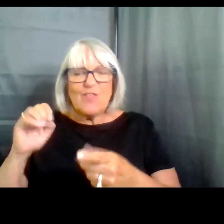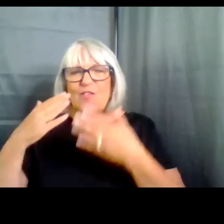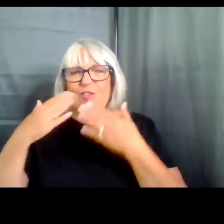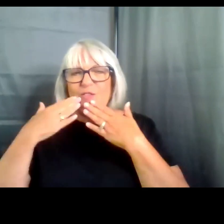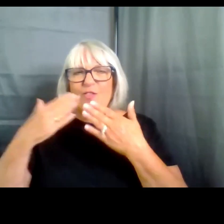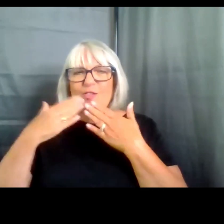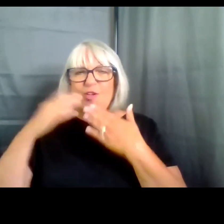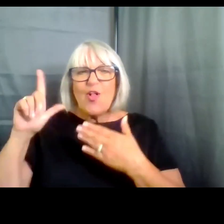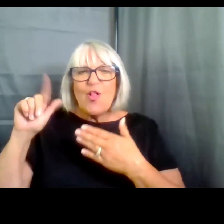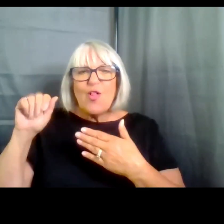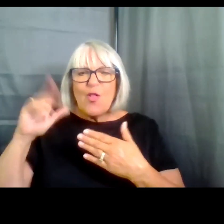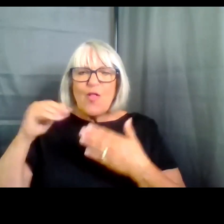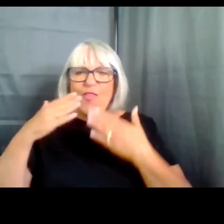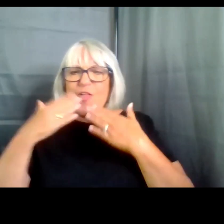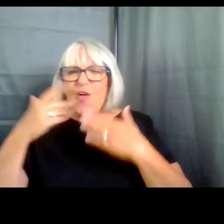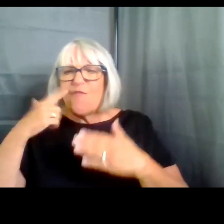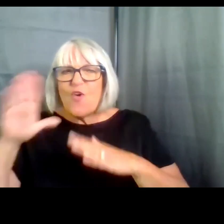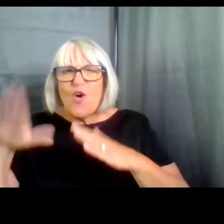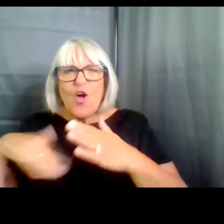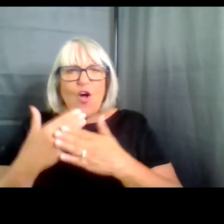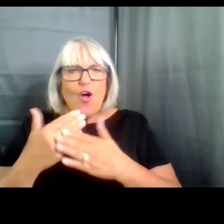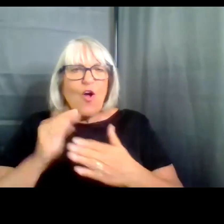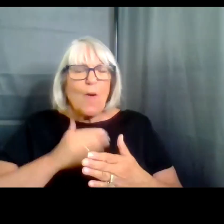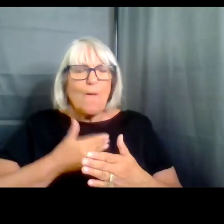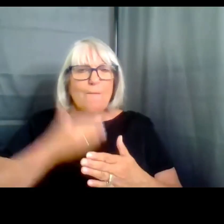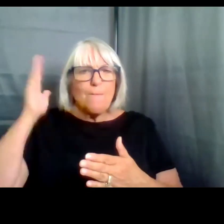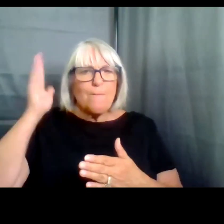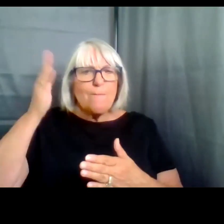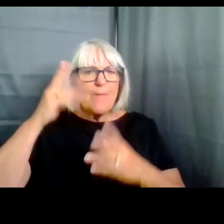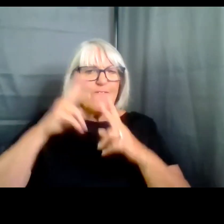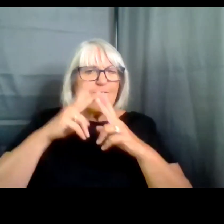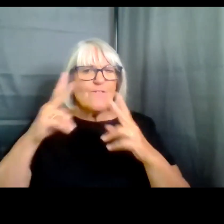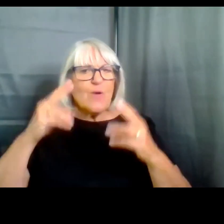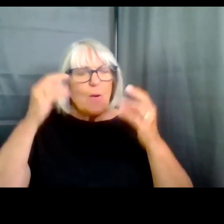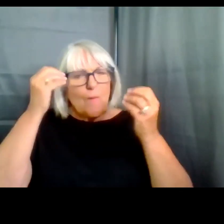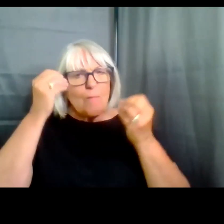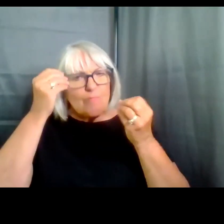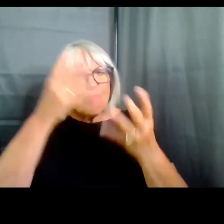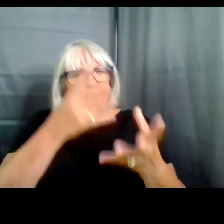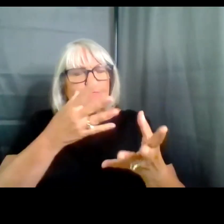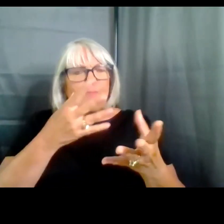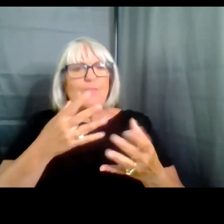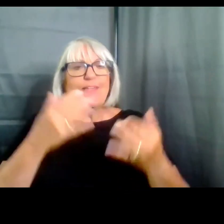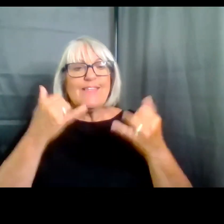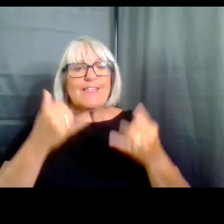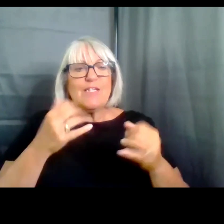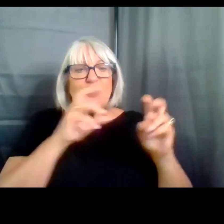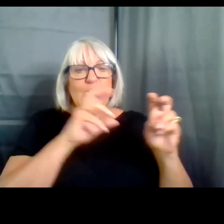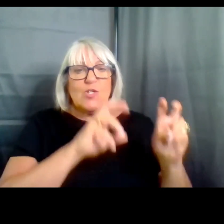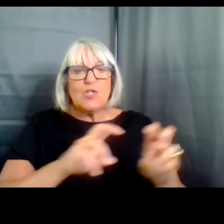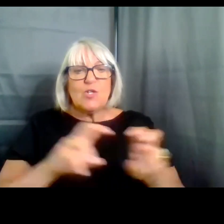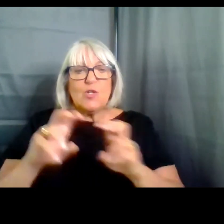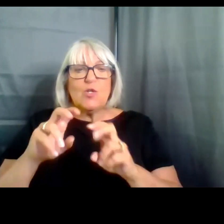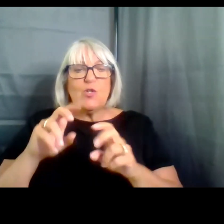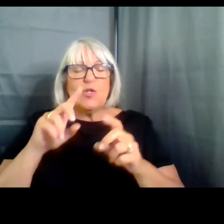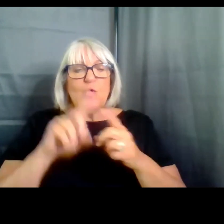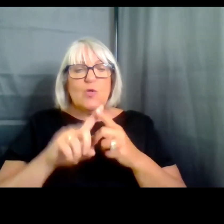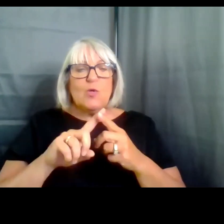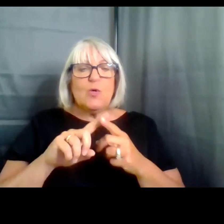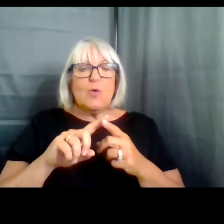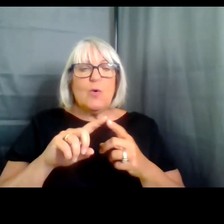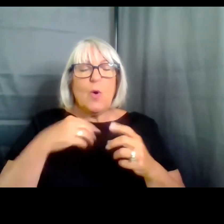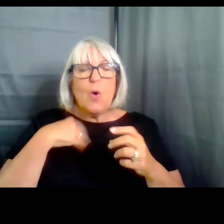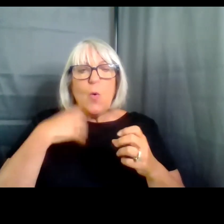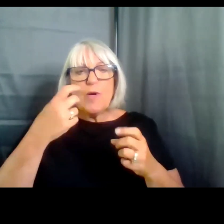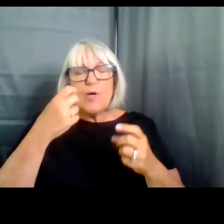of our speakers for sharing those informative presentations and remarks. As we transition into the moderated session, I will remind the audience to